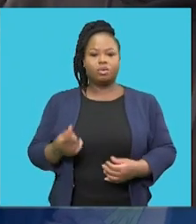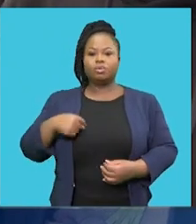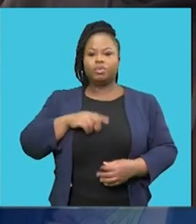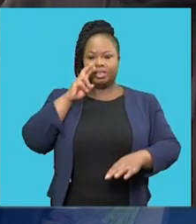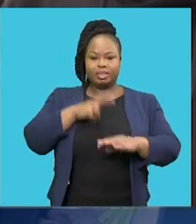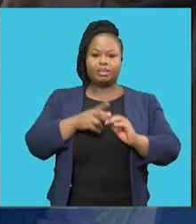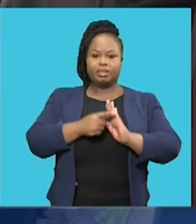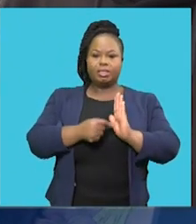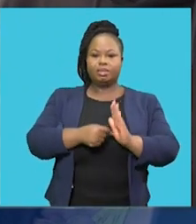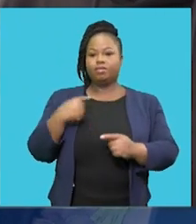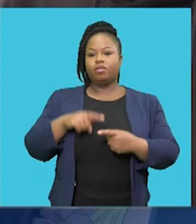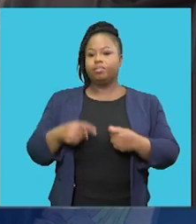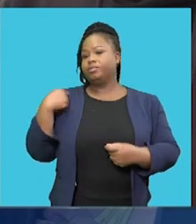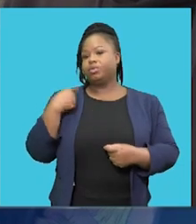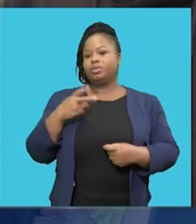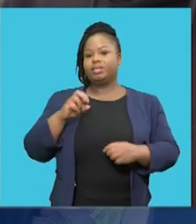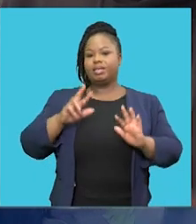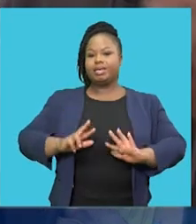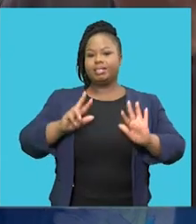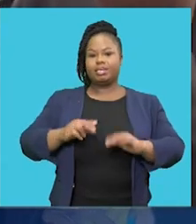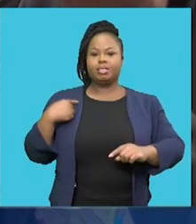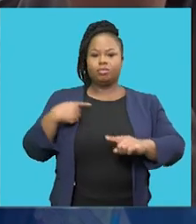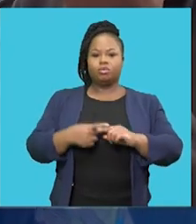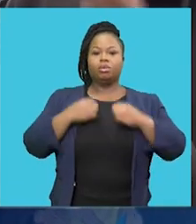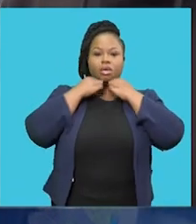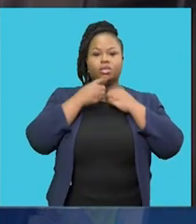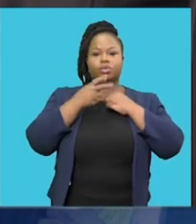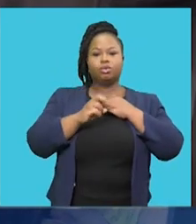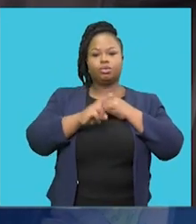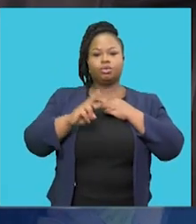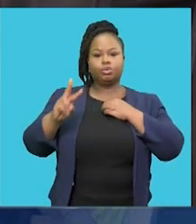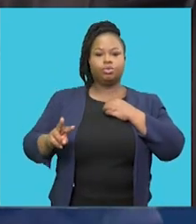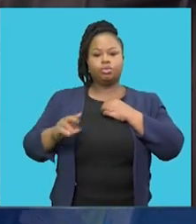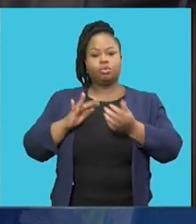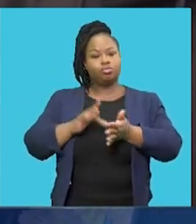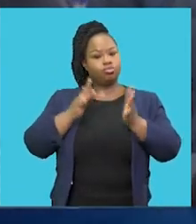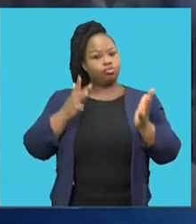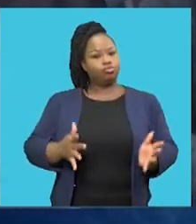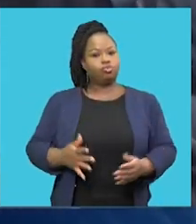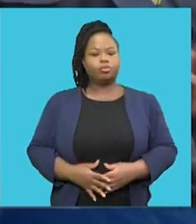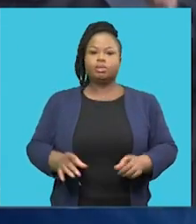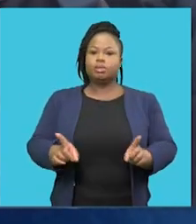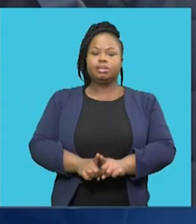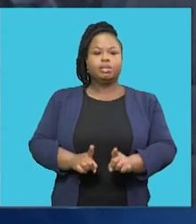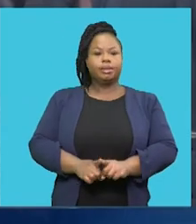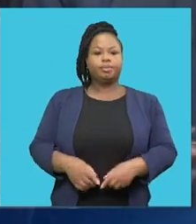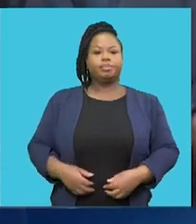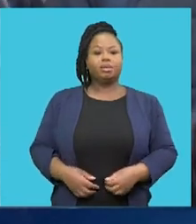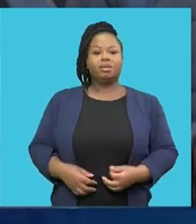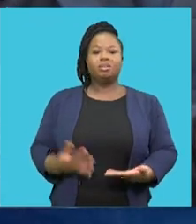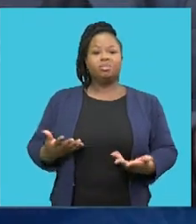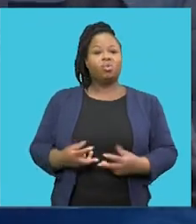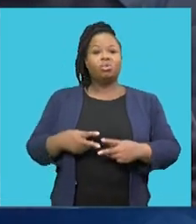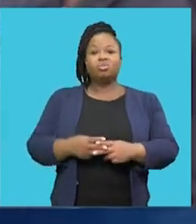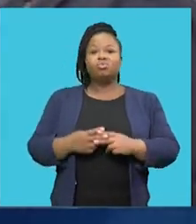i-back pay from 2018 up until August 2022. Our position is there. Even the tools of trade, ayikho